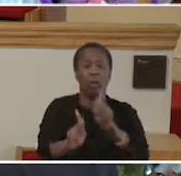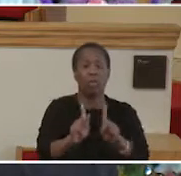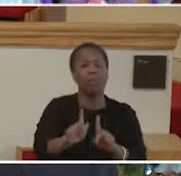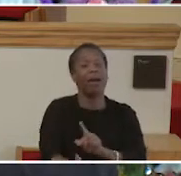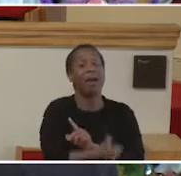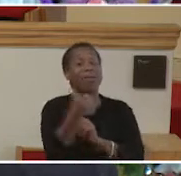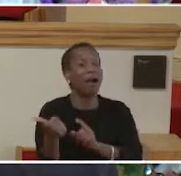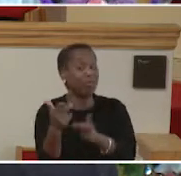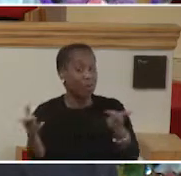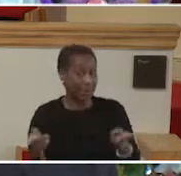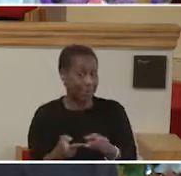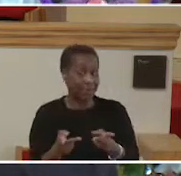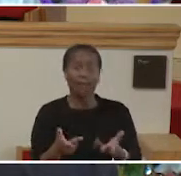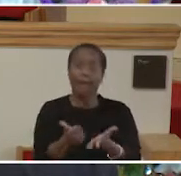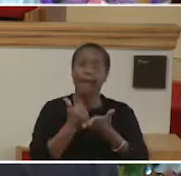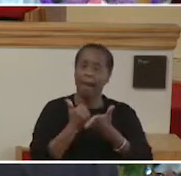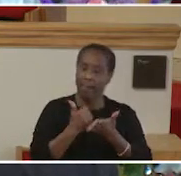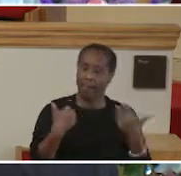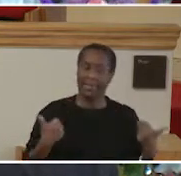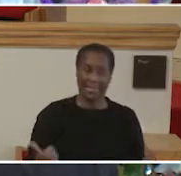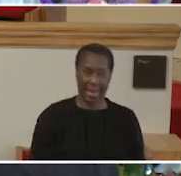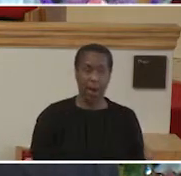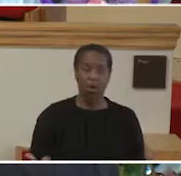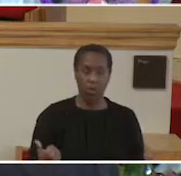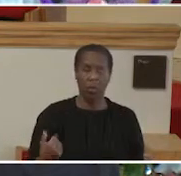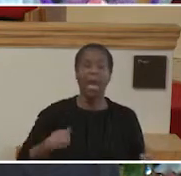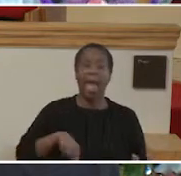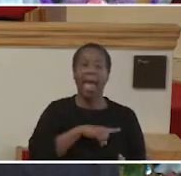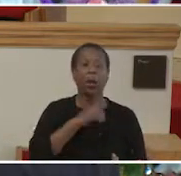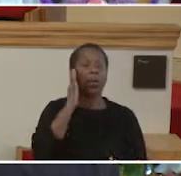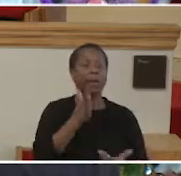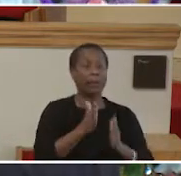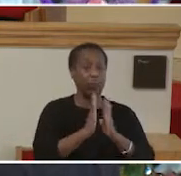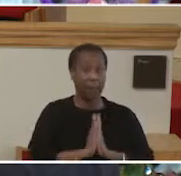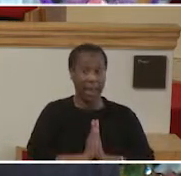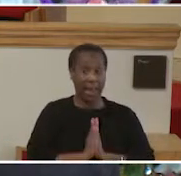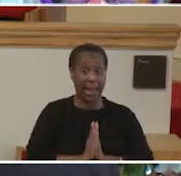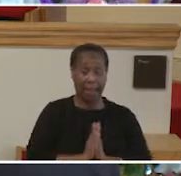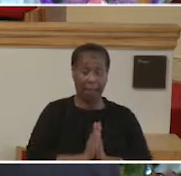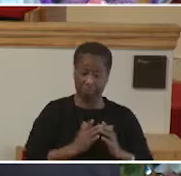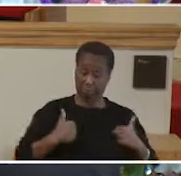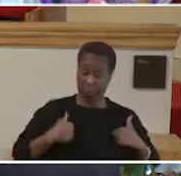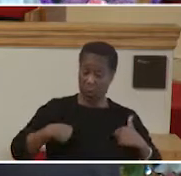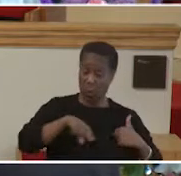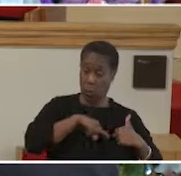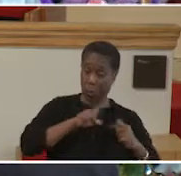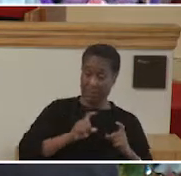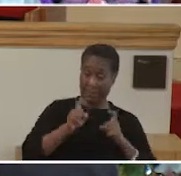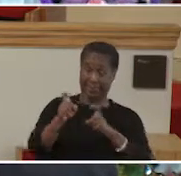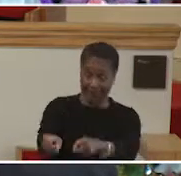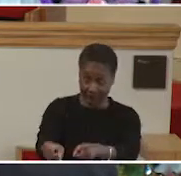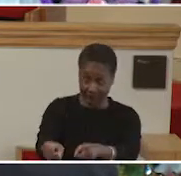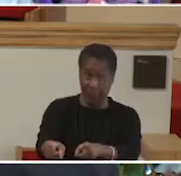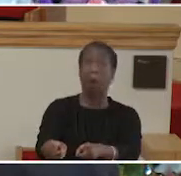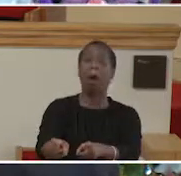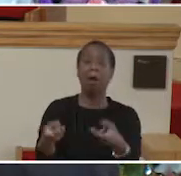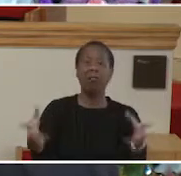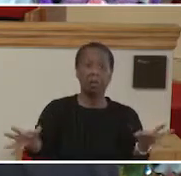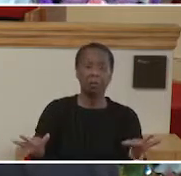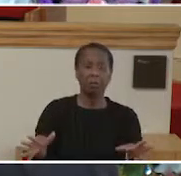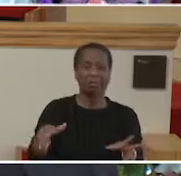places. Help us now, dear God. And we pray that what we give would be blessed